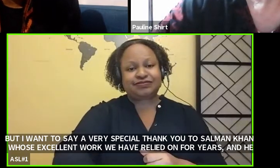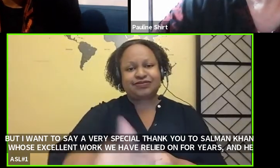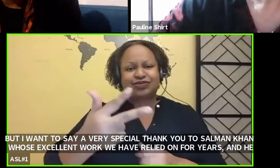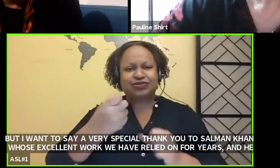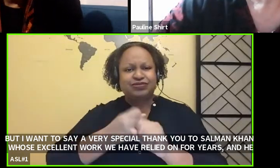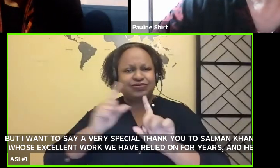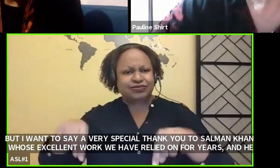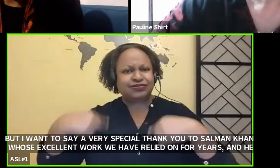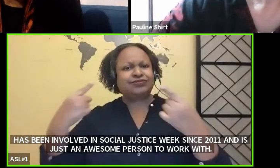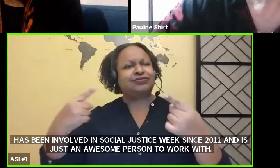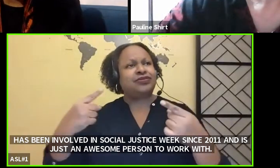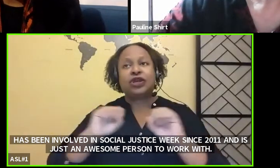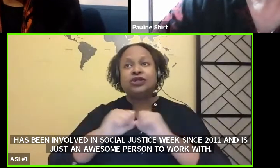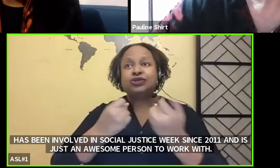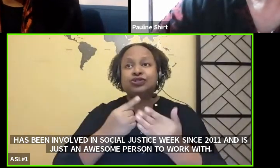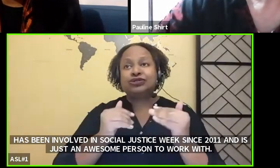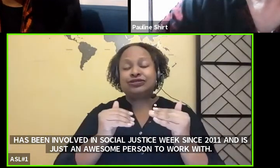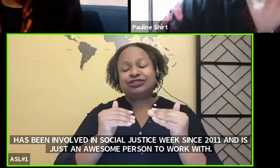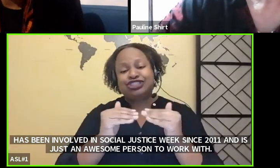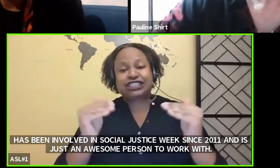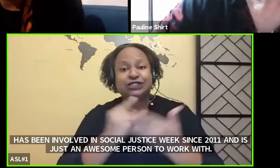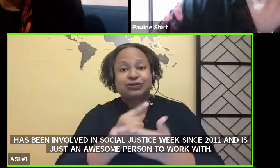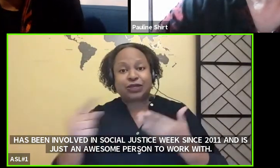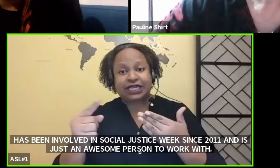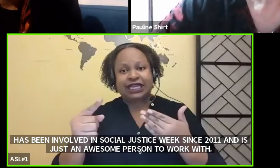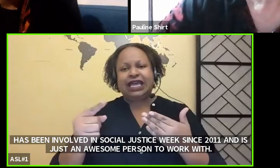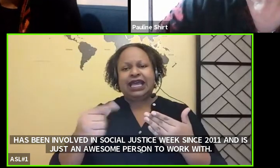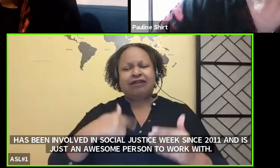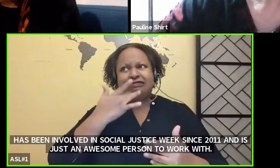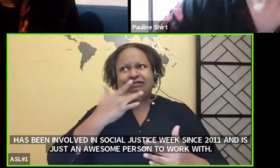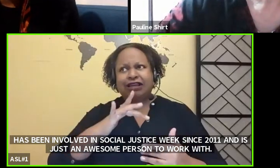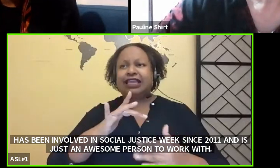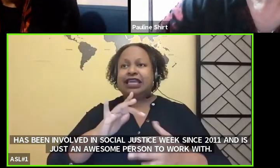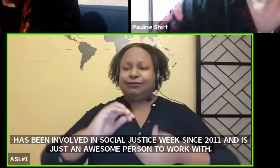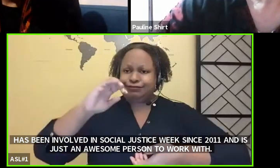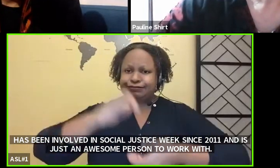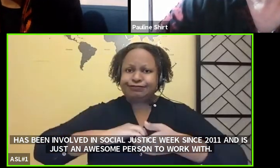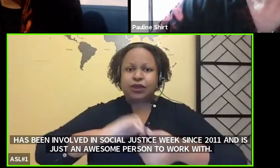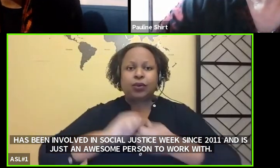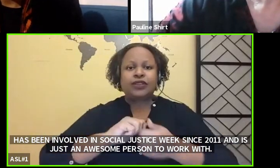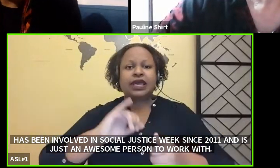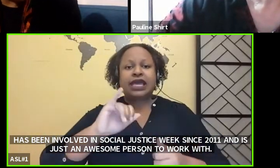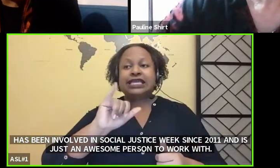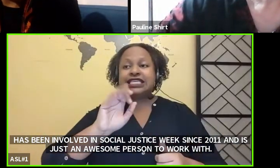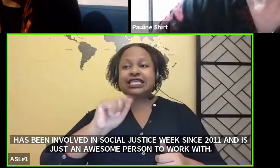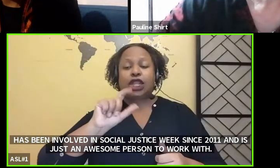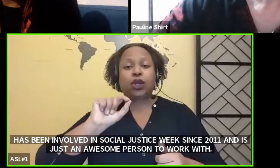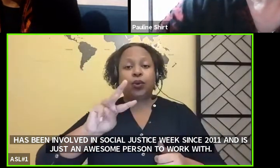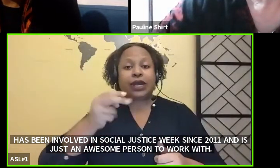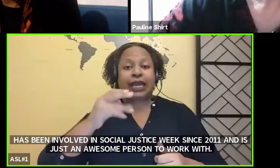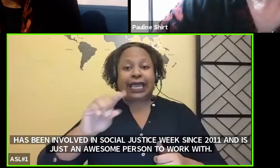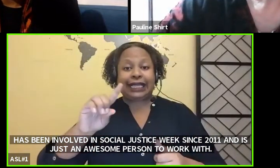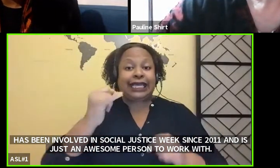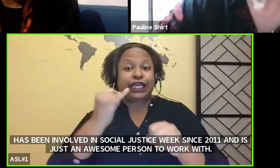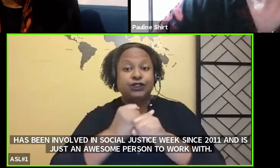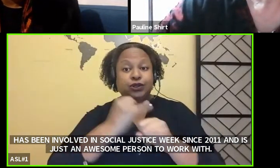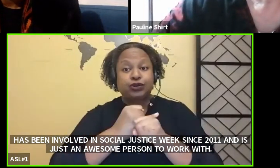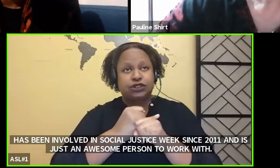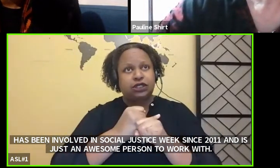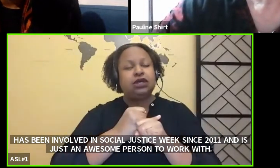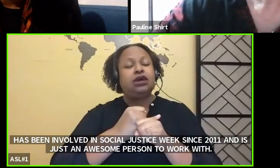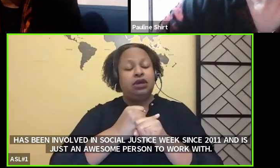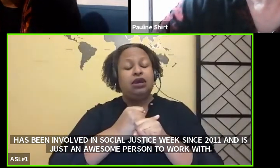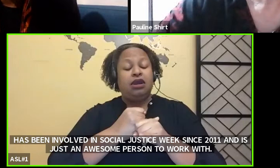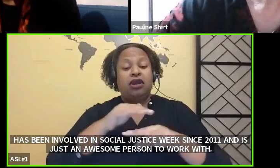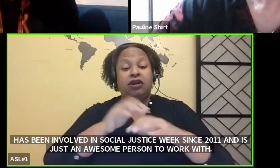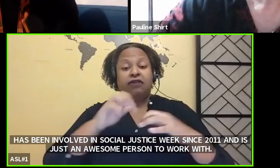had the pleasure of collaborating with the amazing Yellowhead Institute, which is a First Nations-led think tank committed